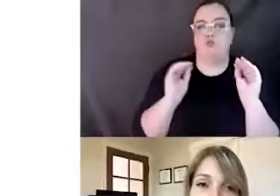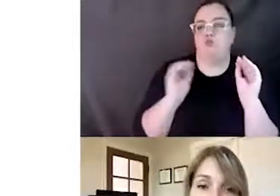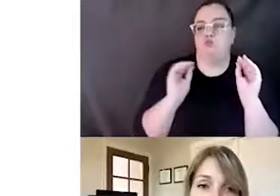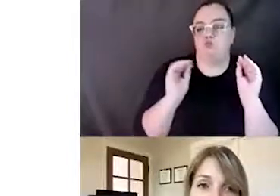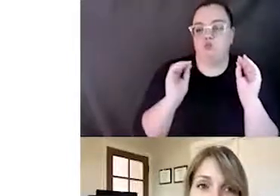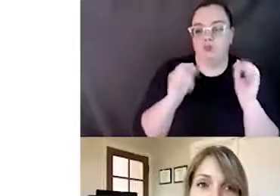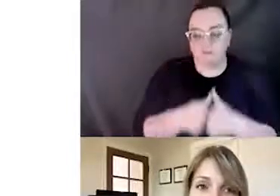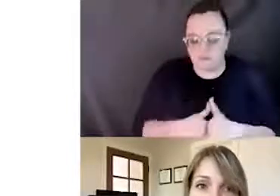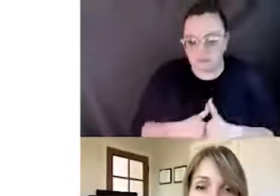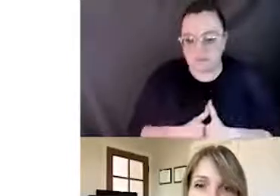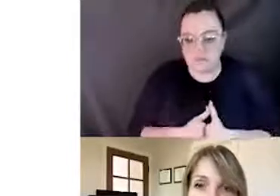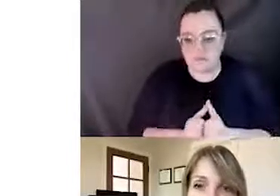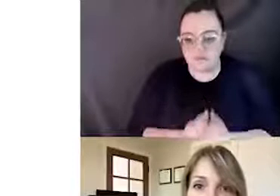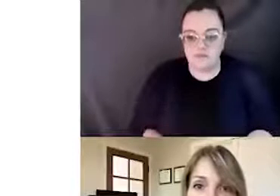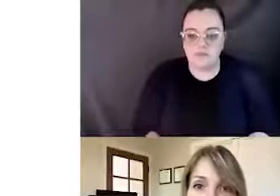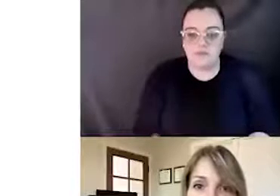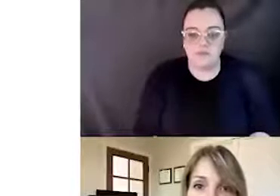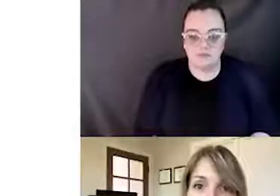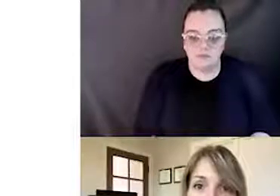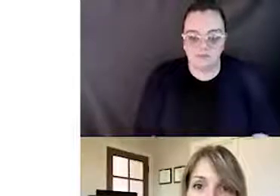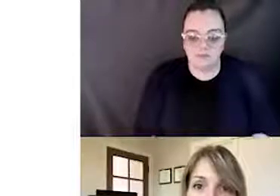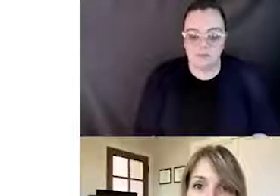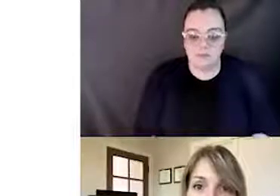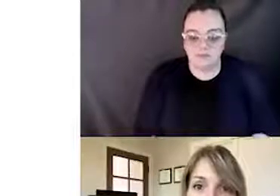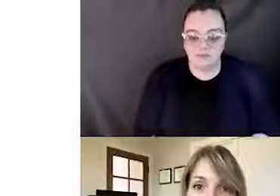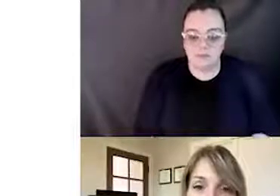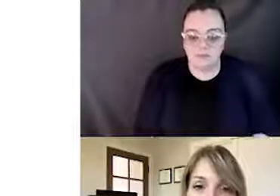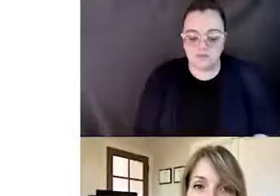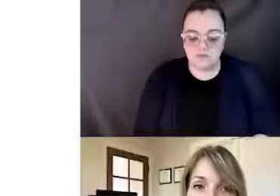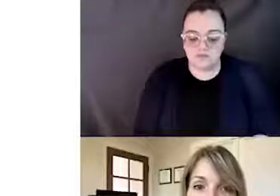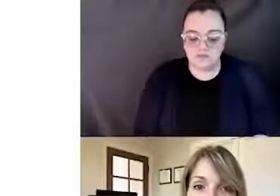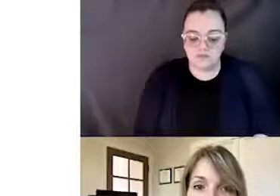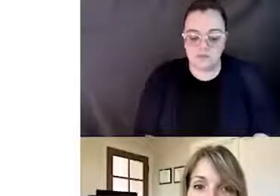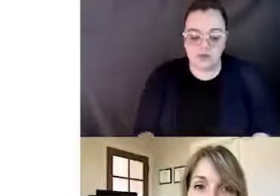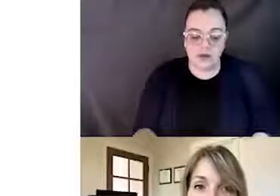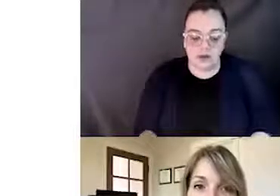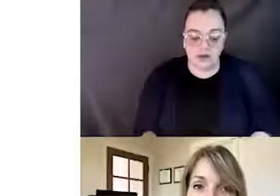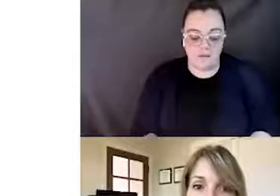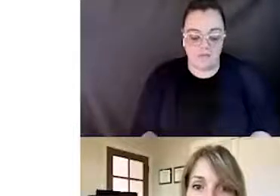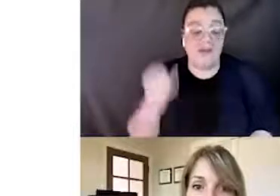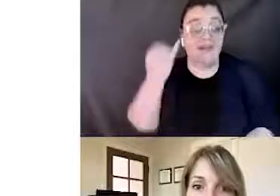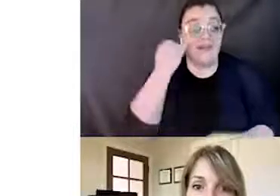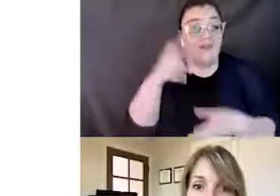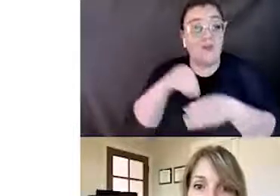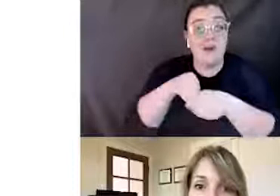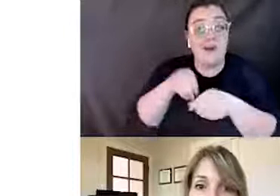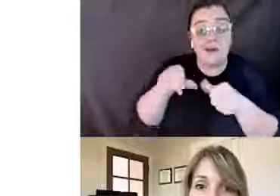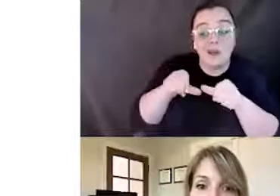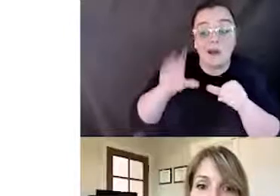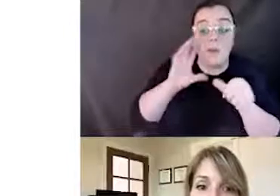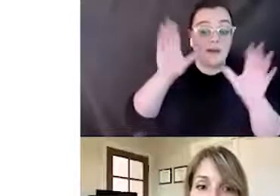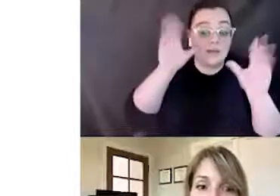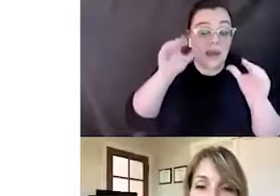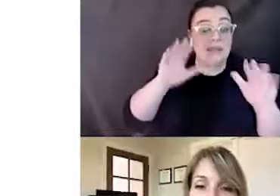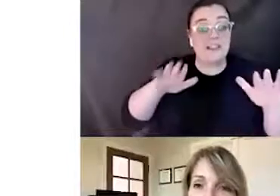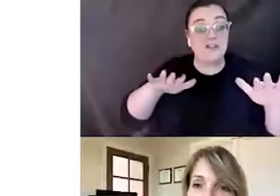typed in or set in any settings. And so if you're in the area of expected light shaking or higher for an